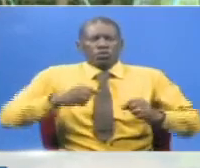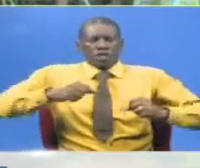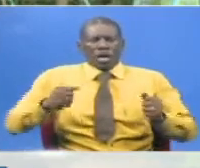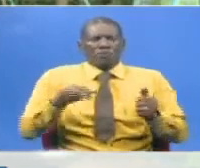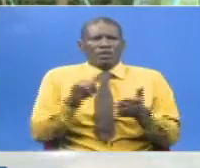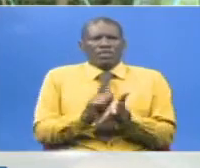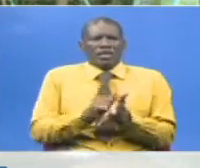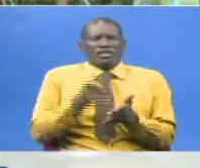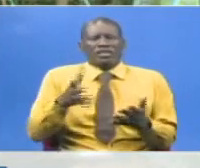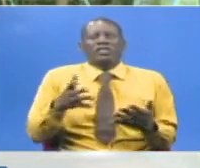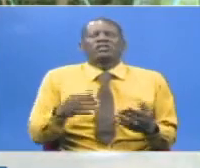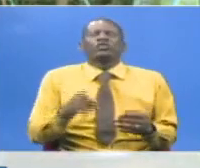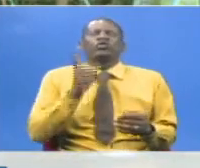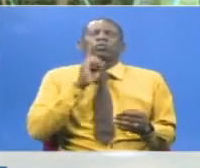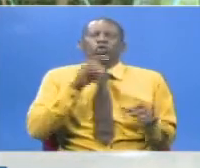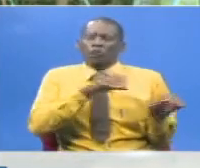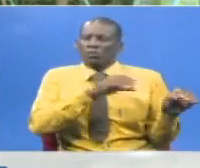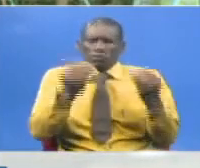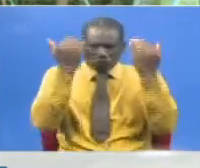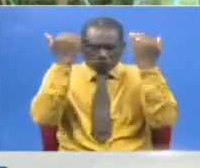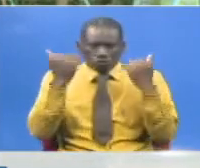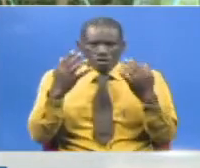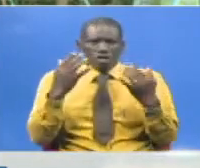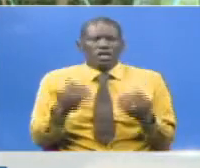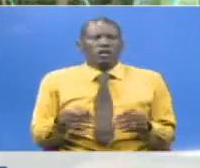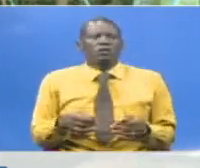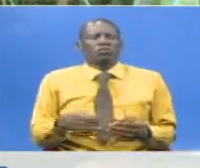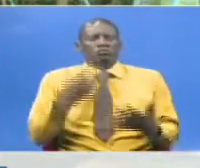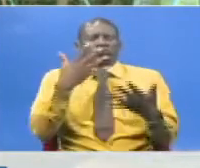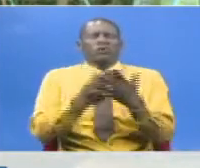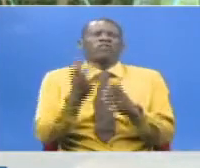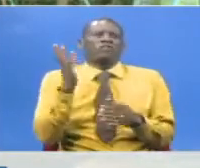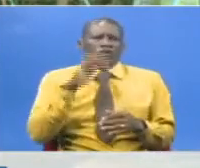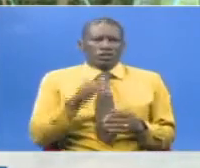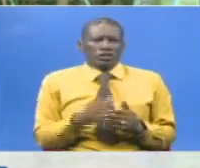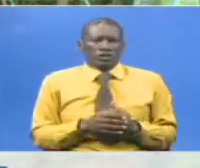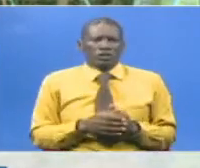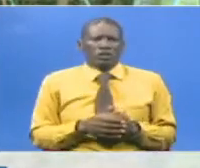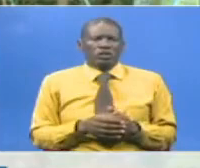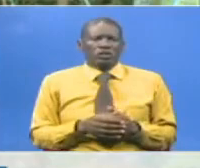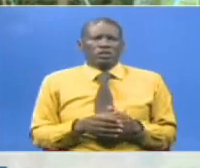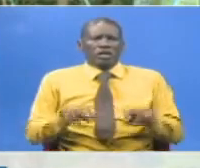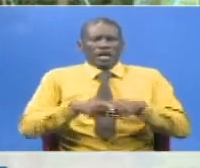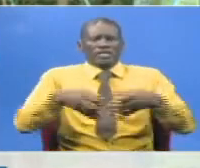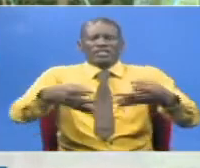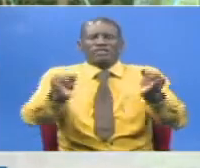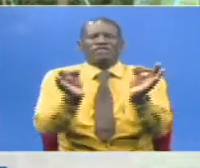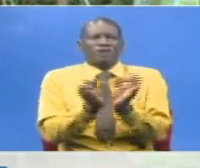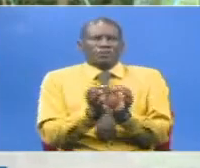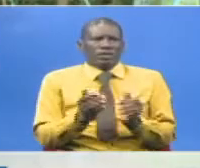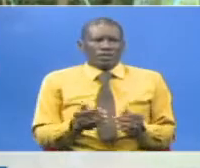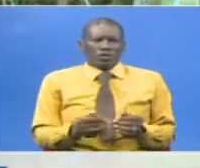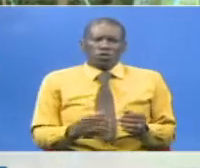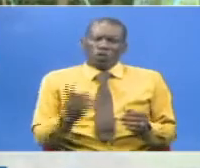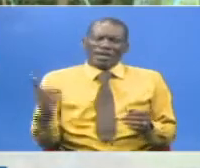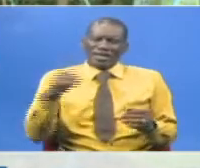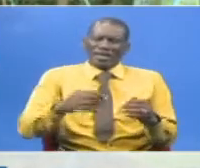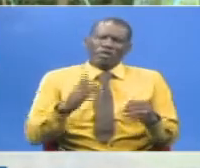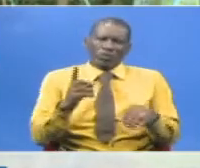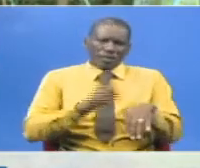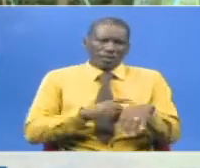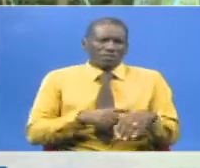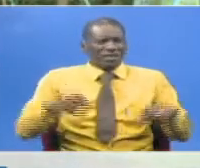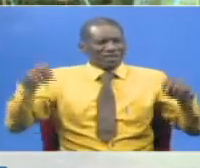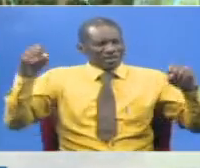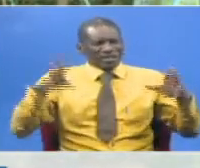caught. Now it's in the hands of the law. Let the law take its course. As a family, we are taking a day at a time. Clearly,